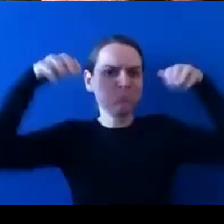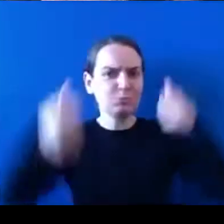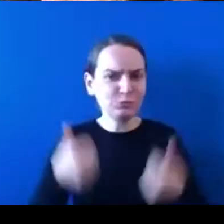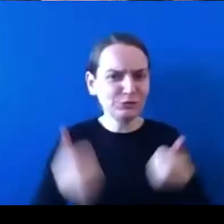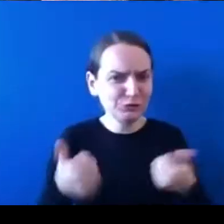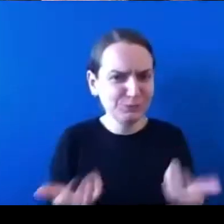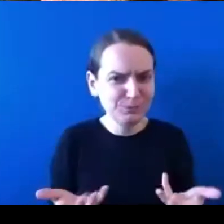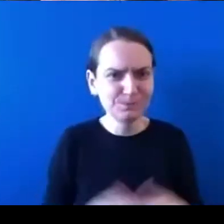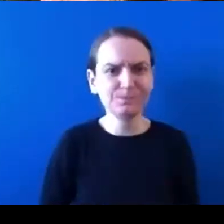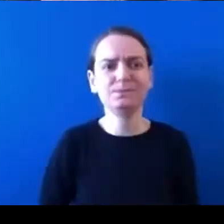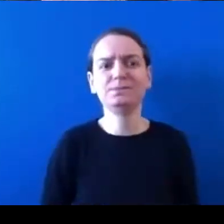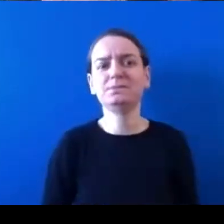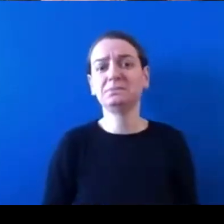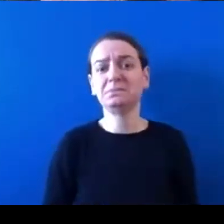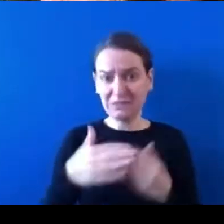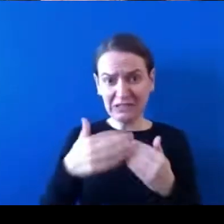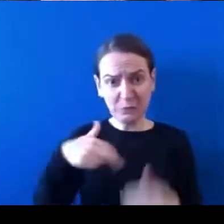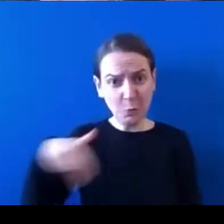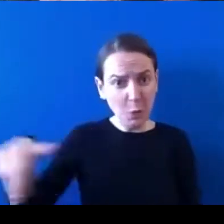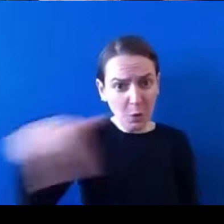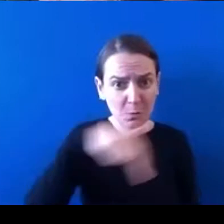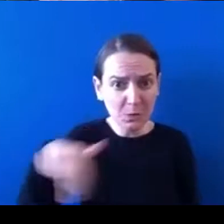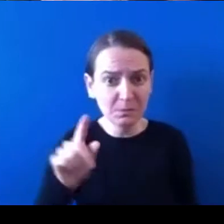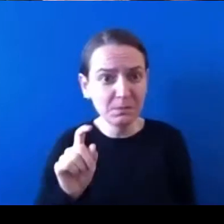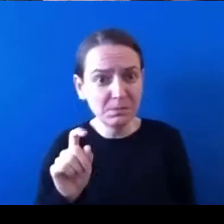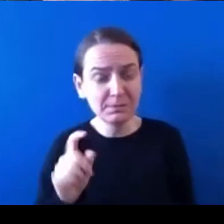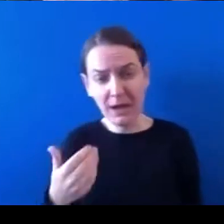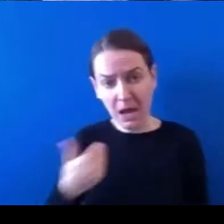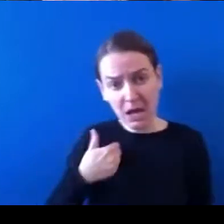One college we looked at when we did college